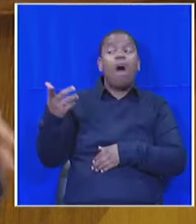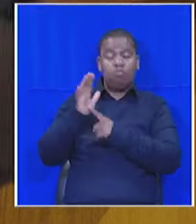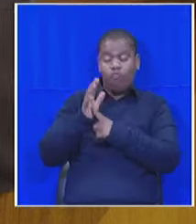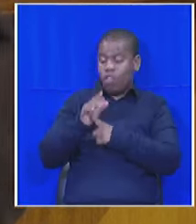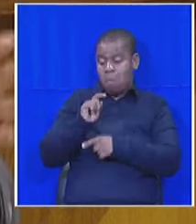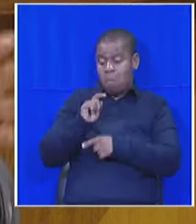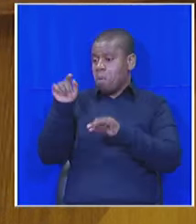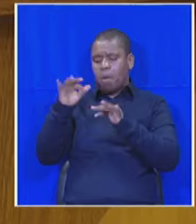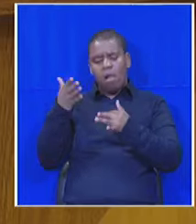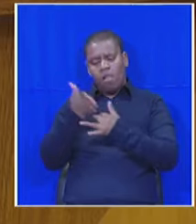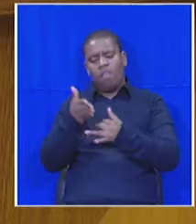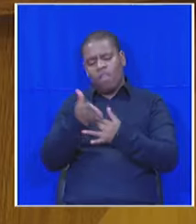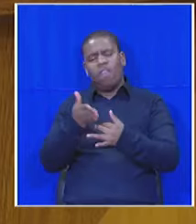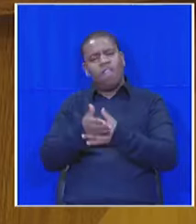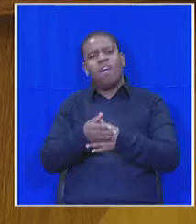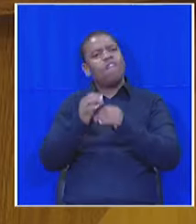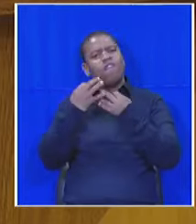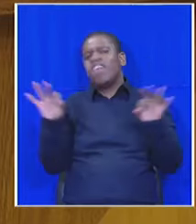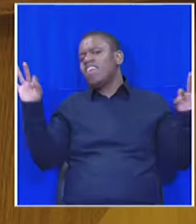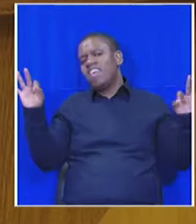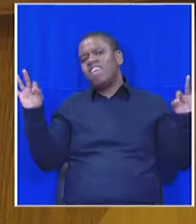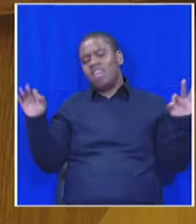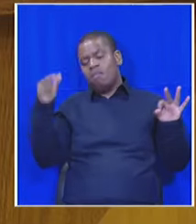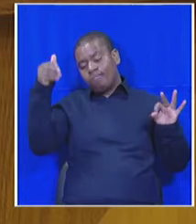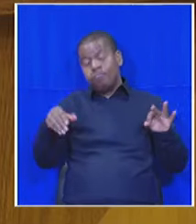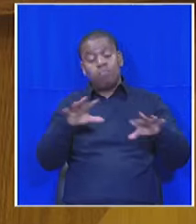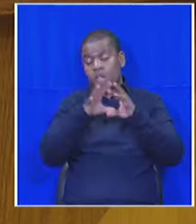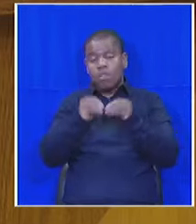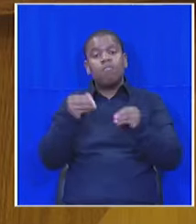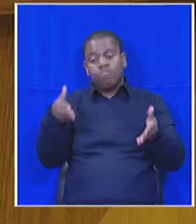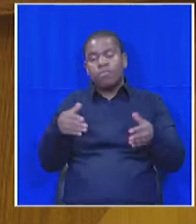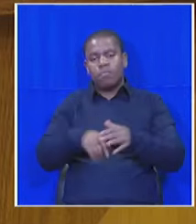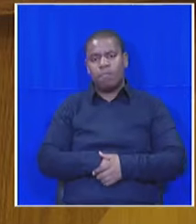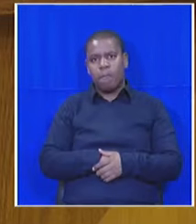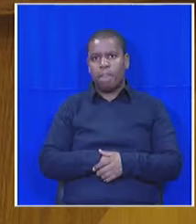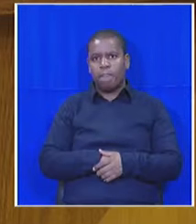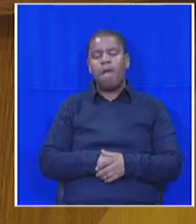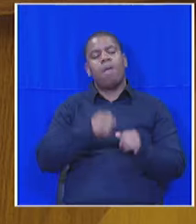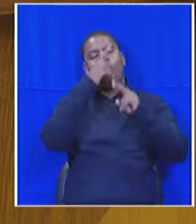people come here to grandstand. That is what it is all about. So, Honourable Chairperson,